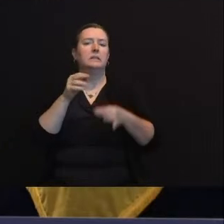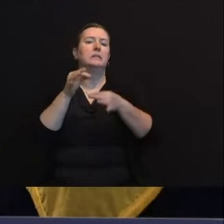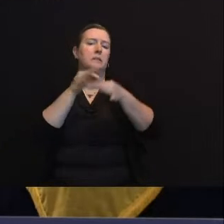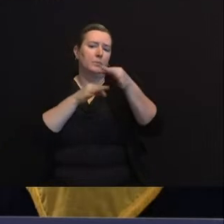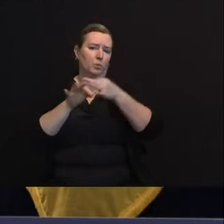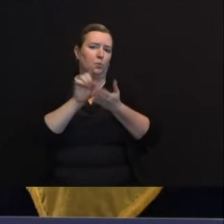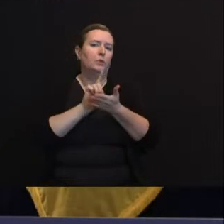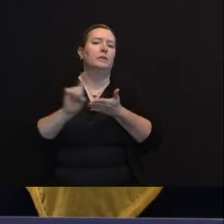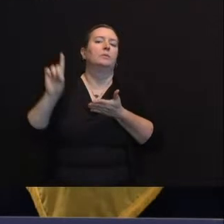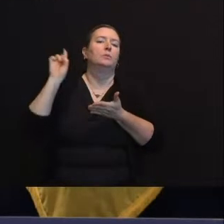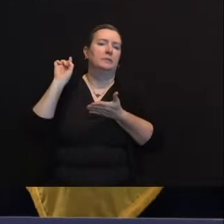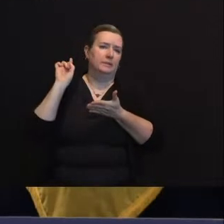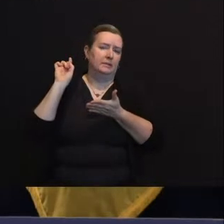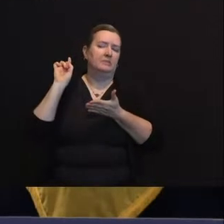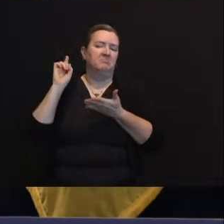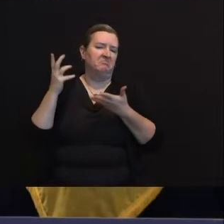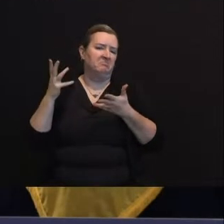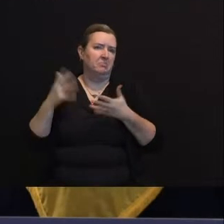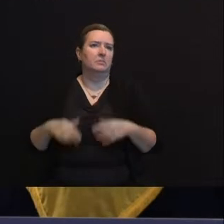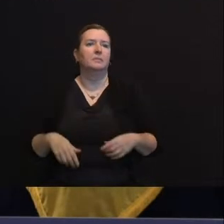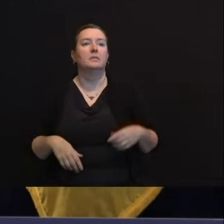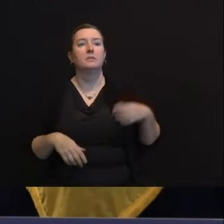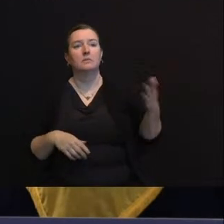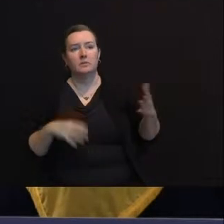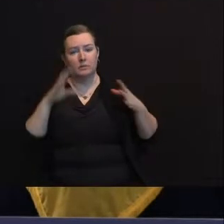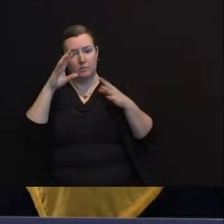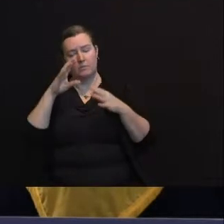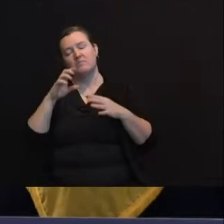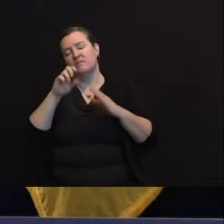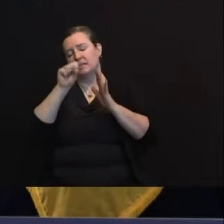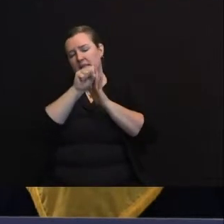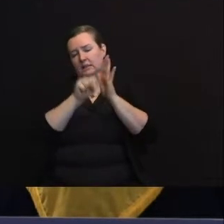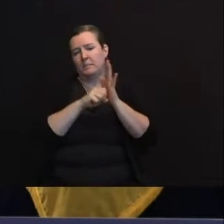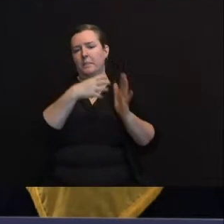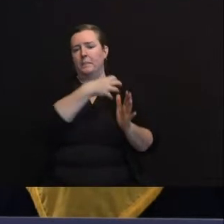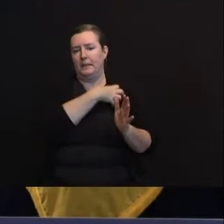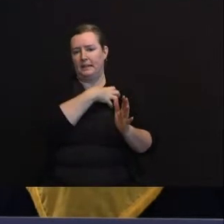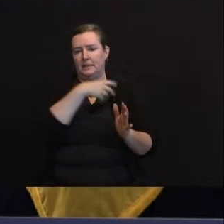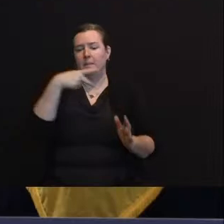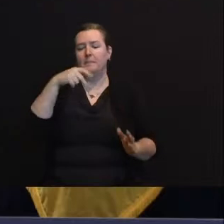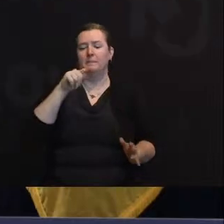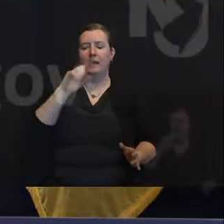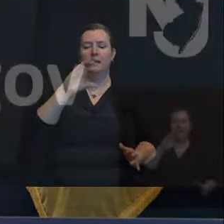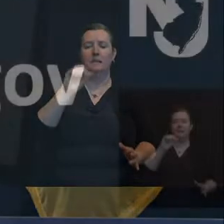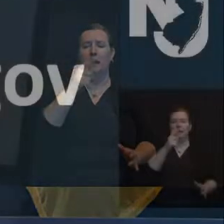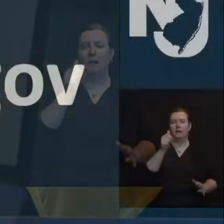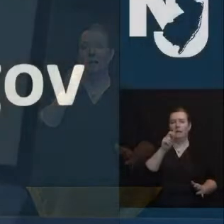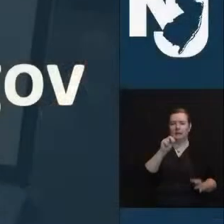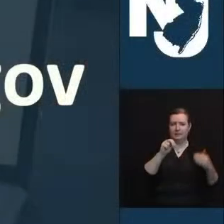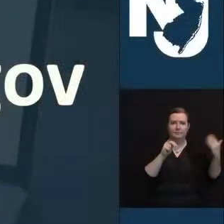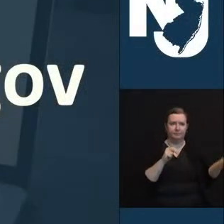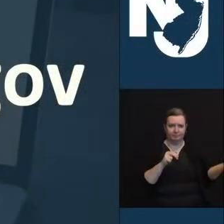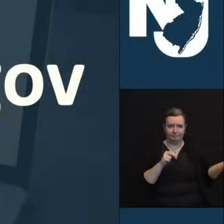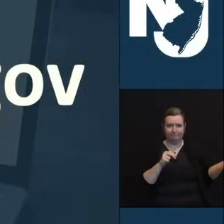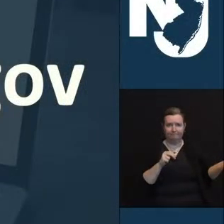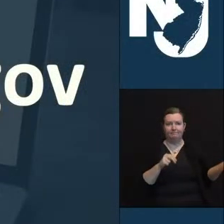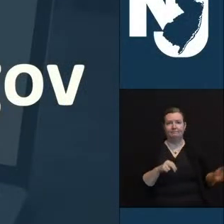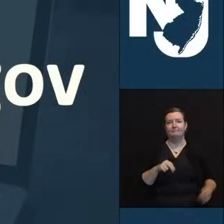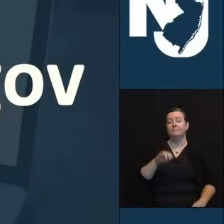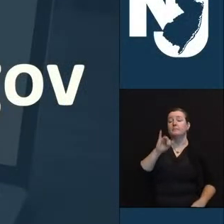Superintendent of the State Police, Colonel Pat Callahan, also joined by the Director of the Office of Homeland Security and Preparedness, Jared Maples, Chief Counsel Pamela